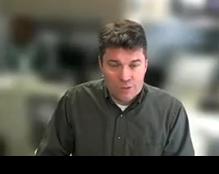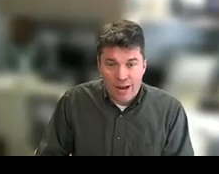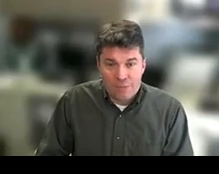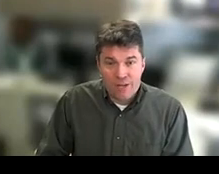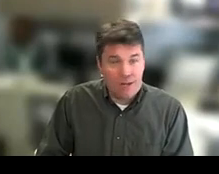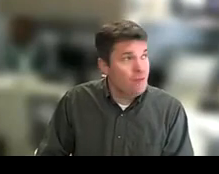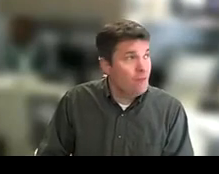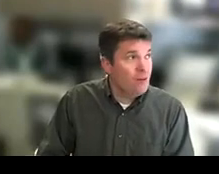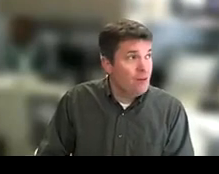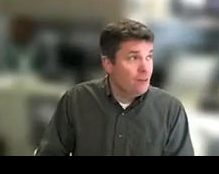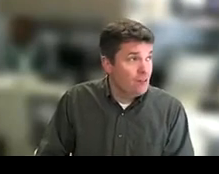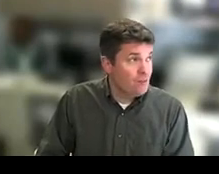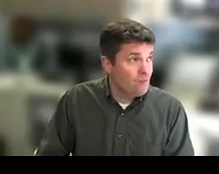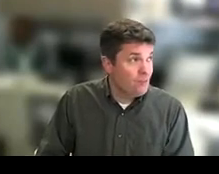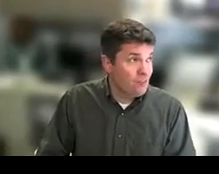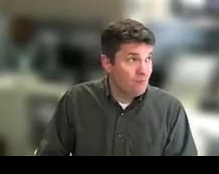included with closed captioning.